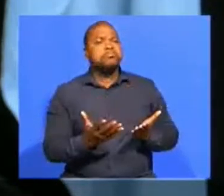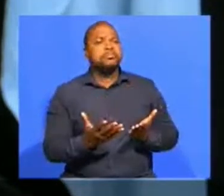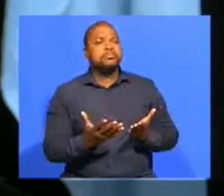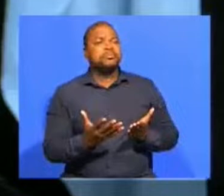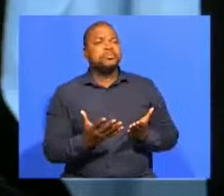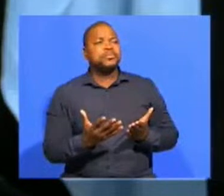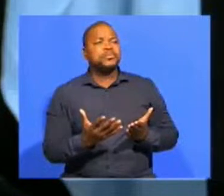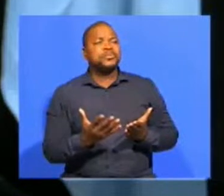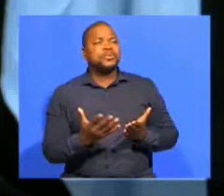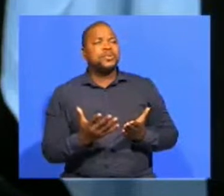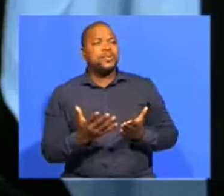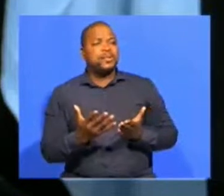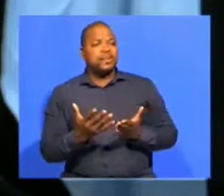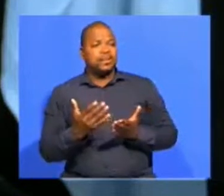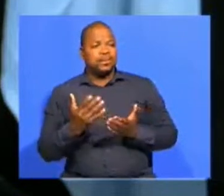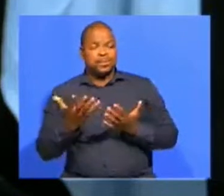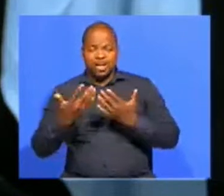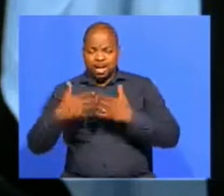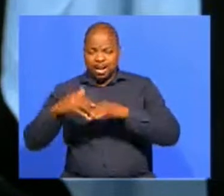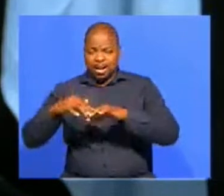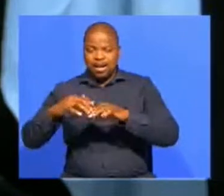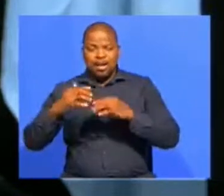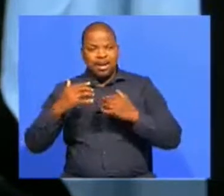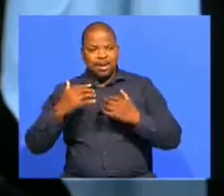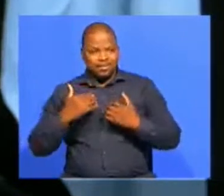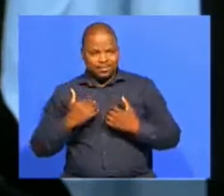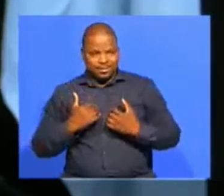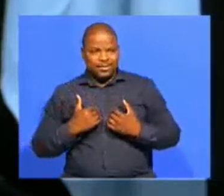it is that it is inclusive,